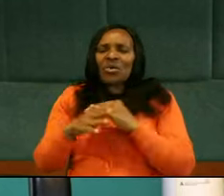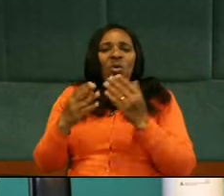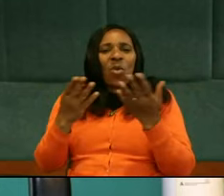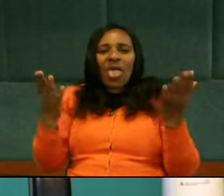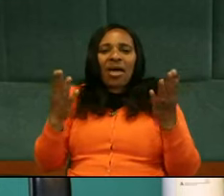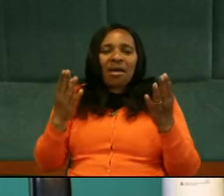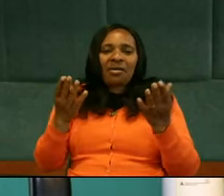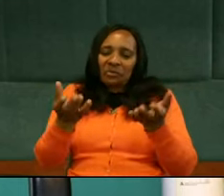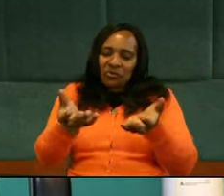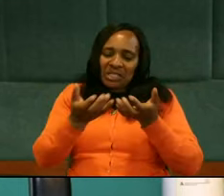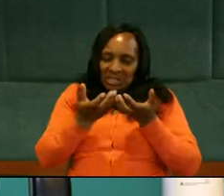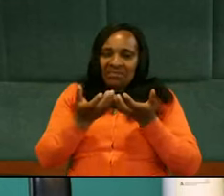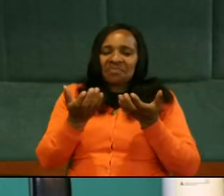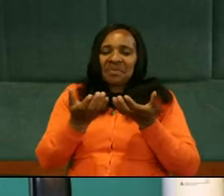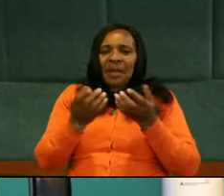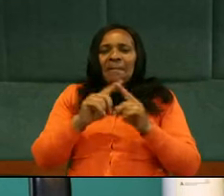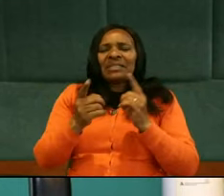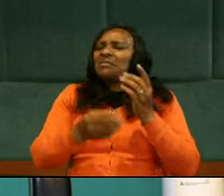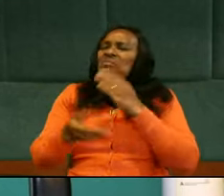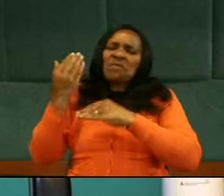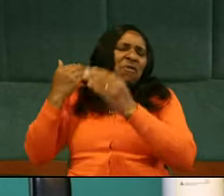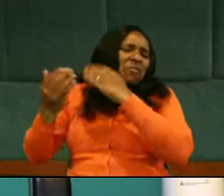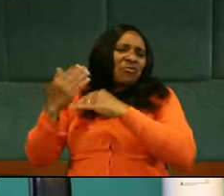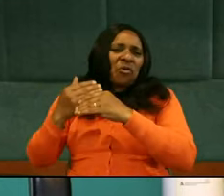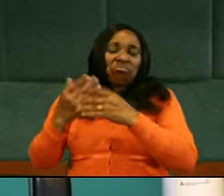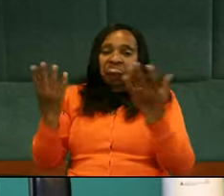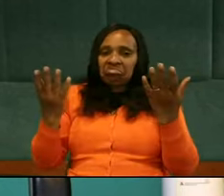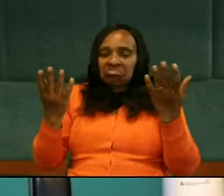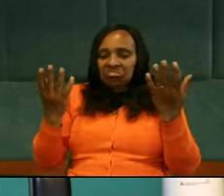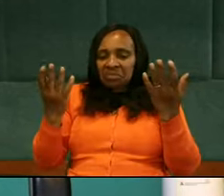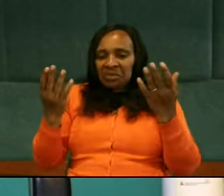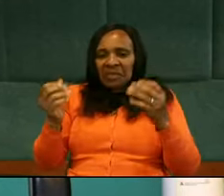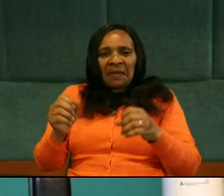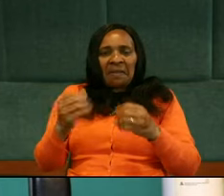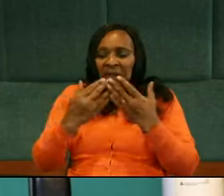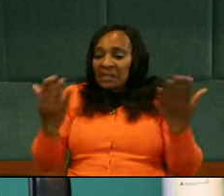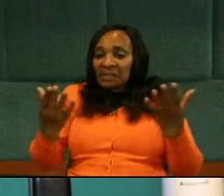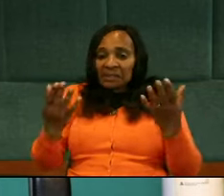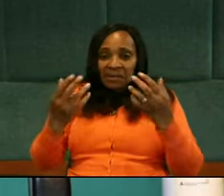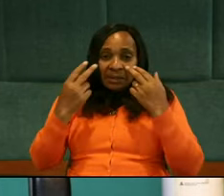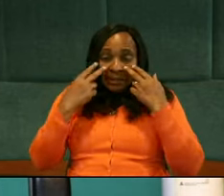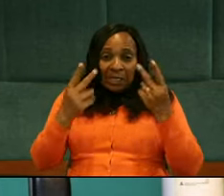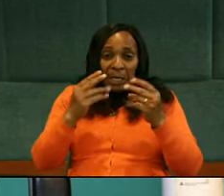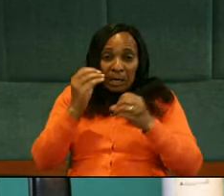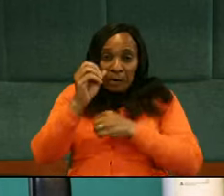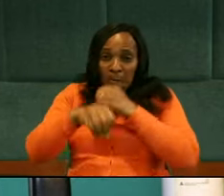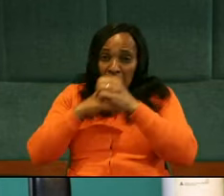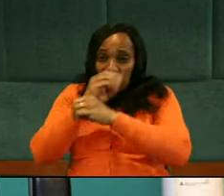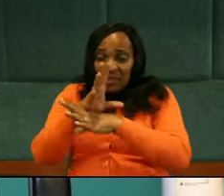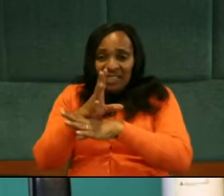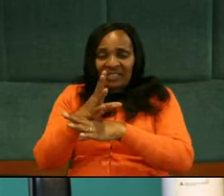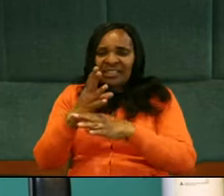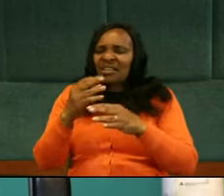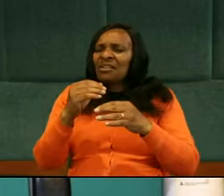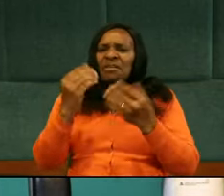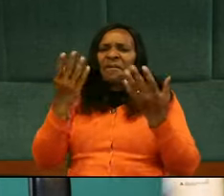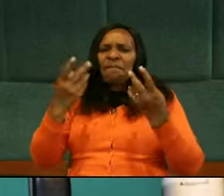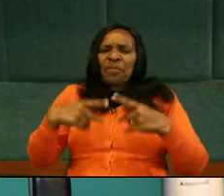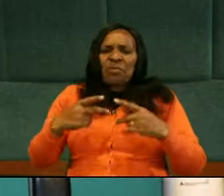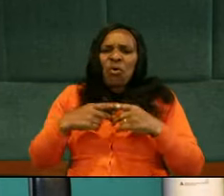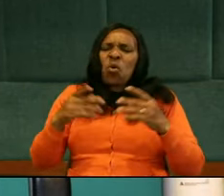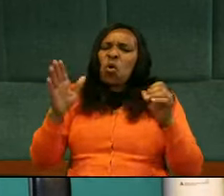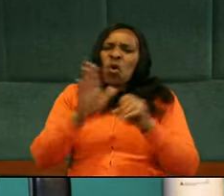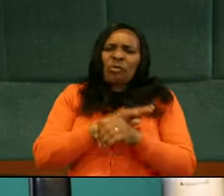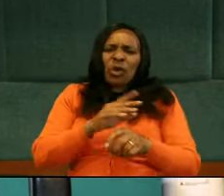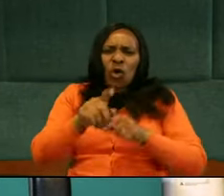point you need it. Mm-hmm. But back then, it sounds more of like a fantasy, things you see in movies. You know, absolute monarchs who have